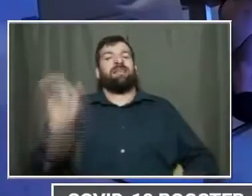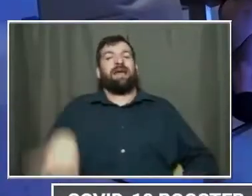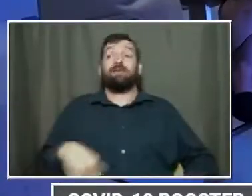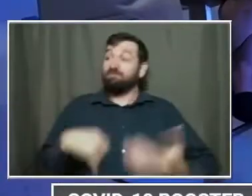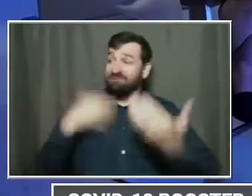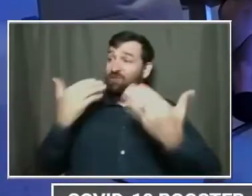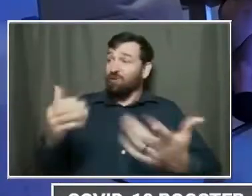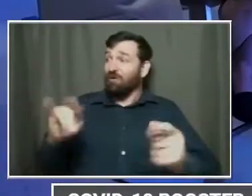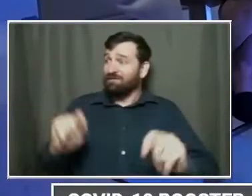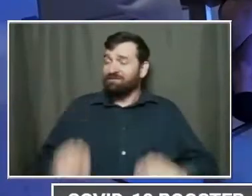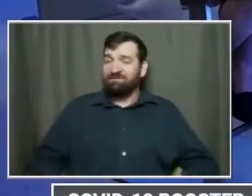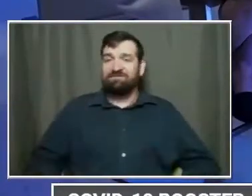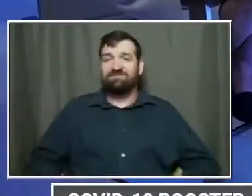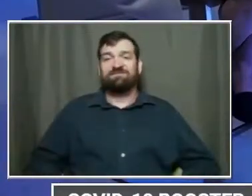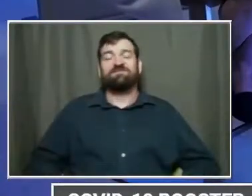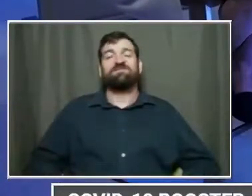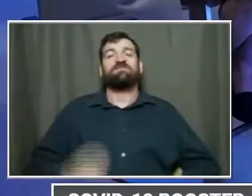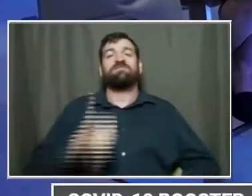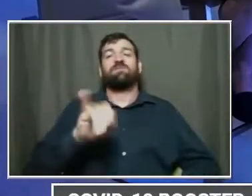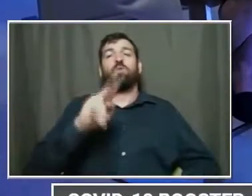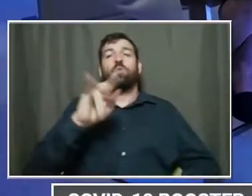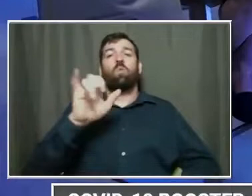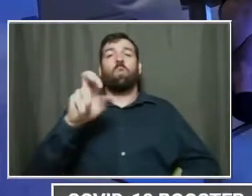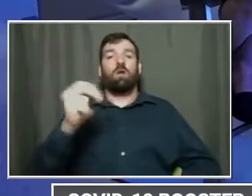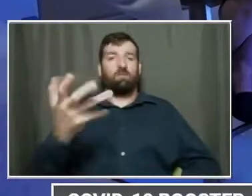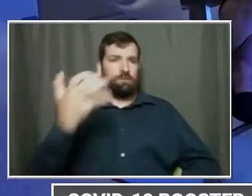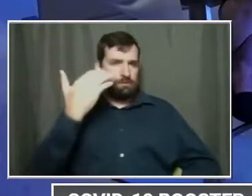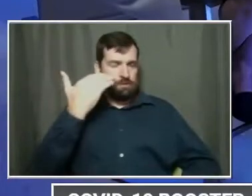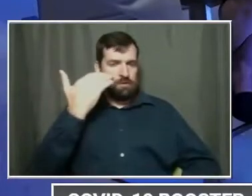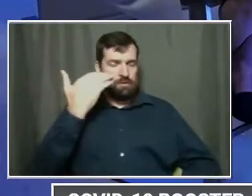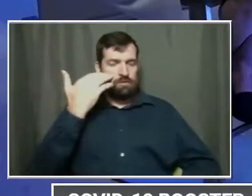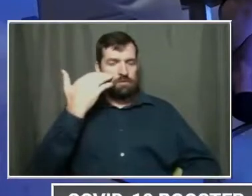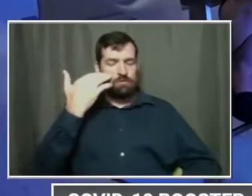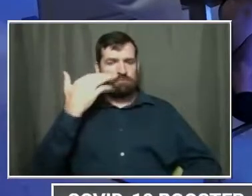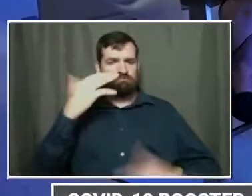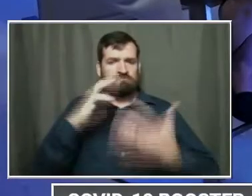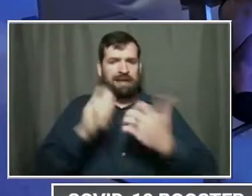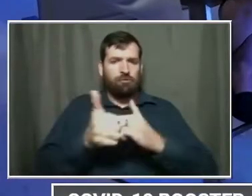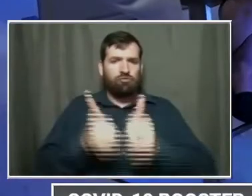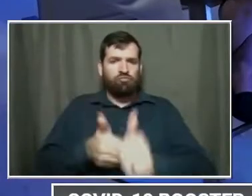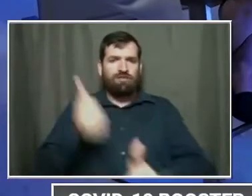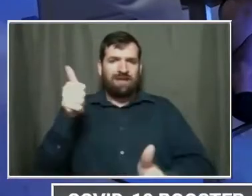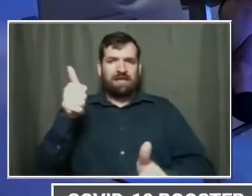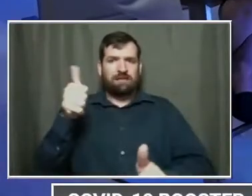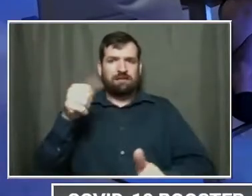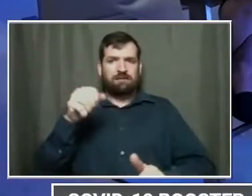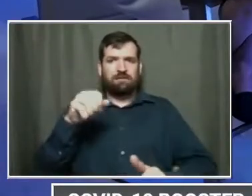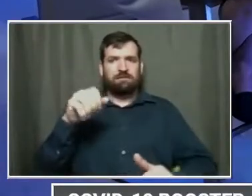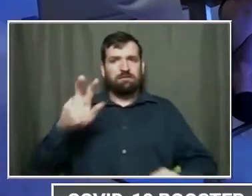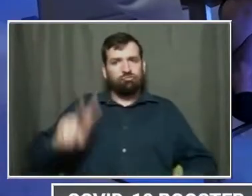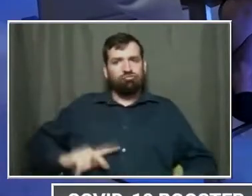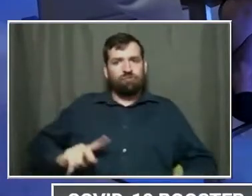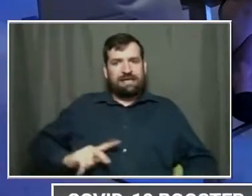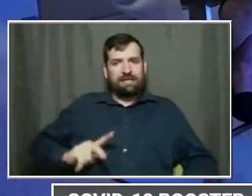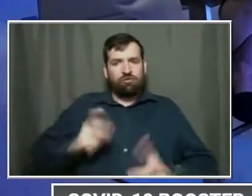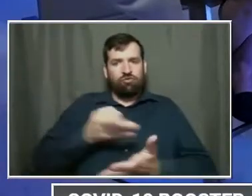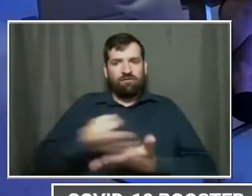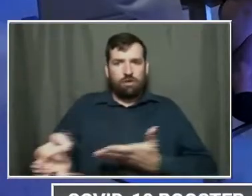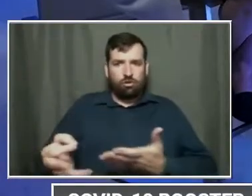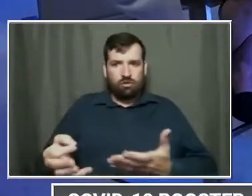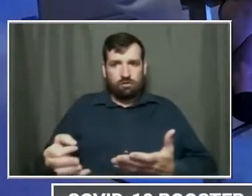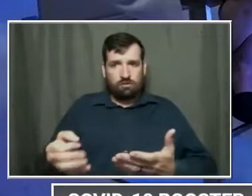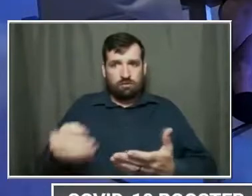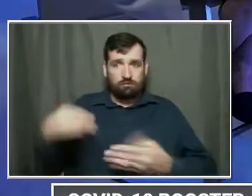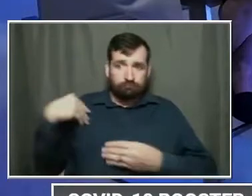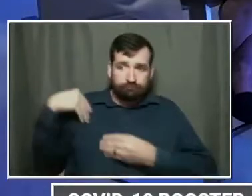it. Juan wants to know, Dr. Seabrick, how do you prevent renal failure? Is that something, is it passed on through